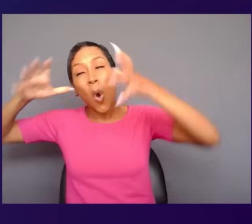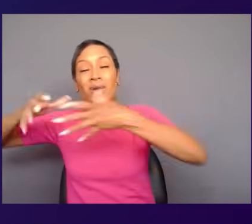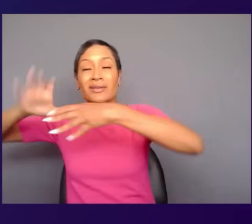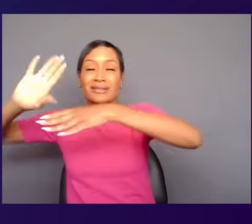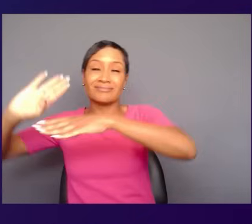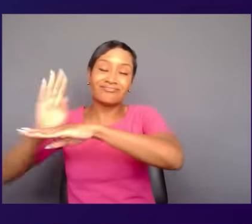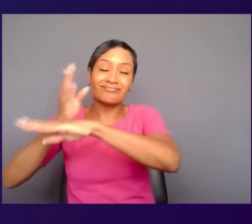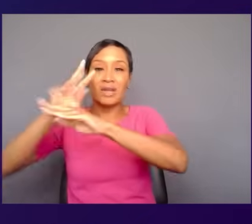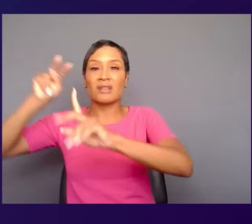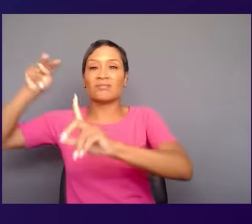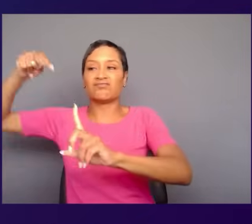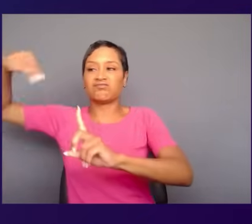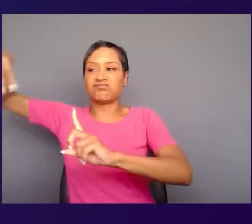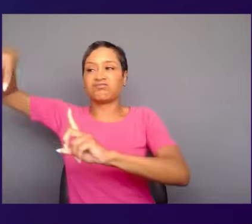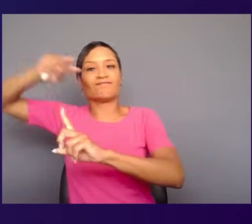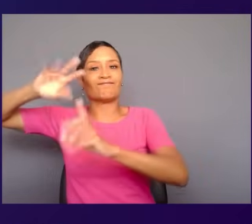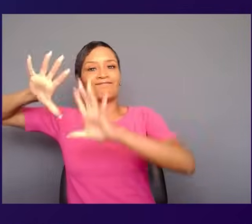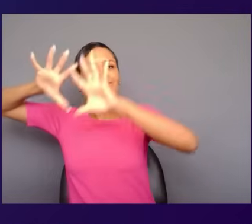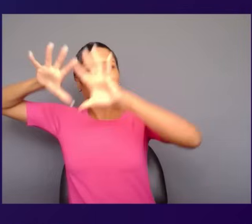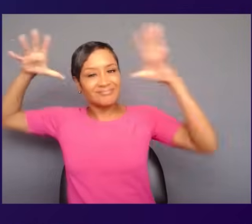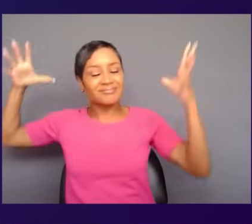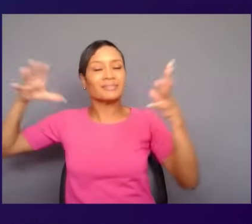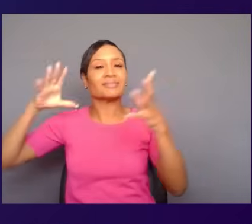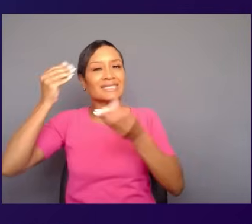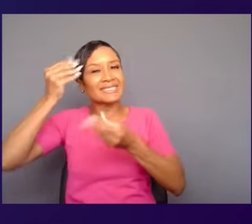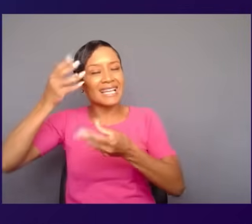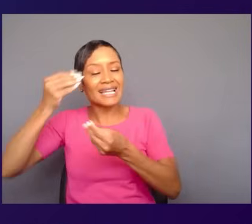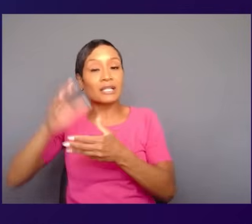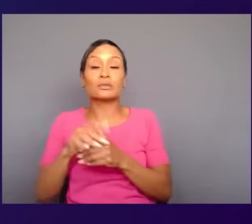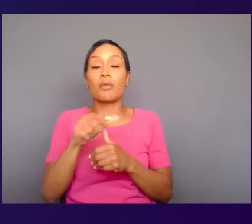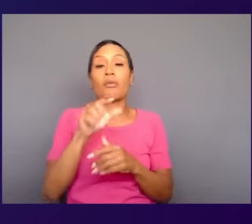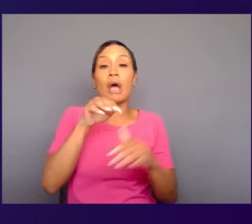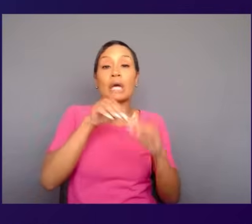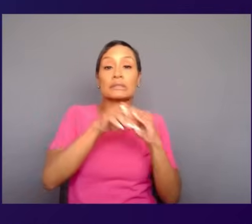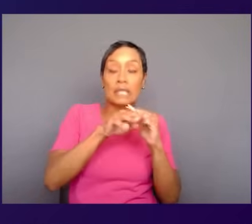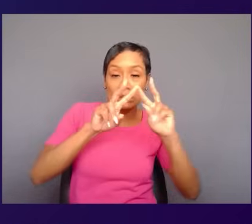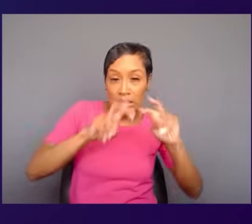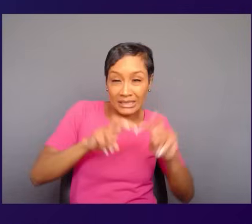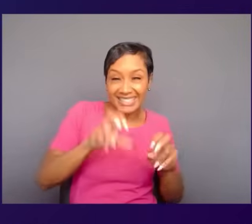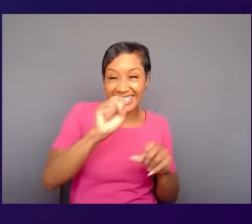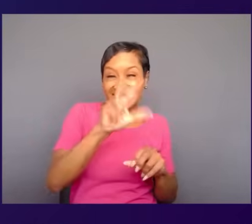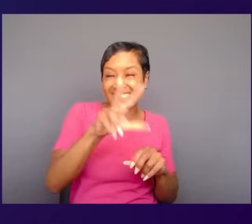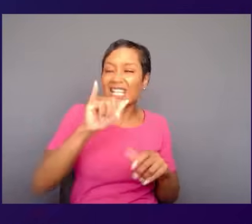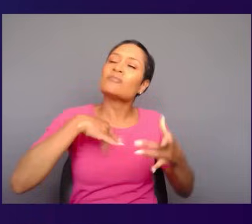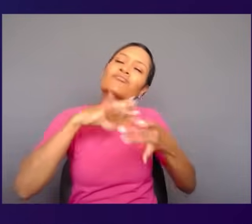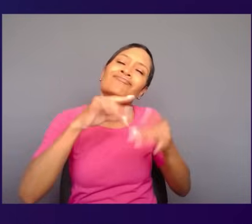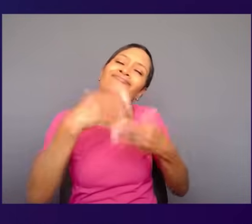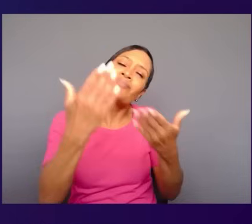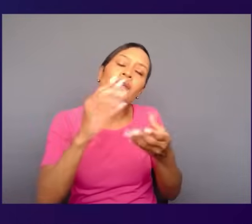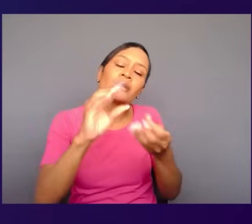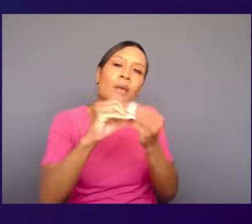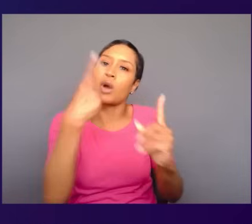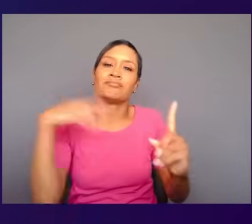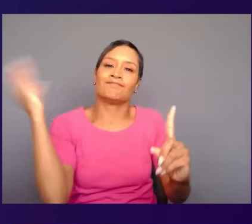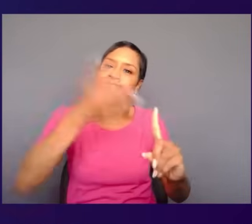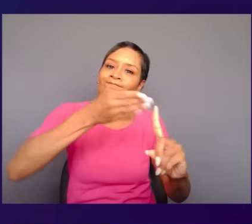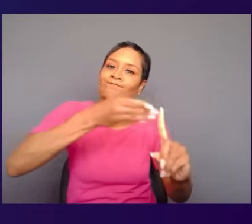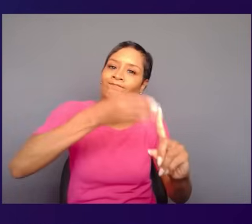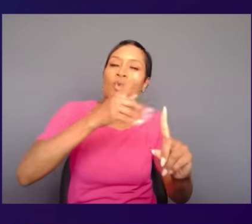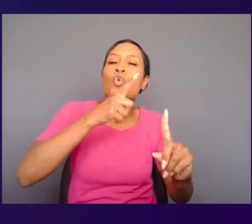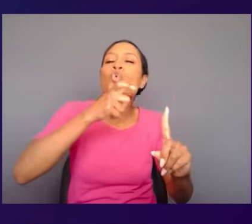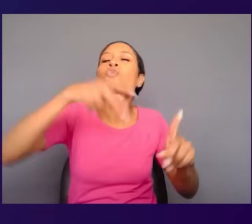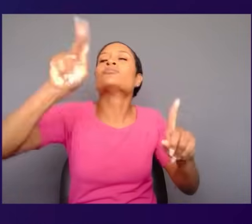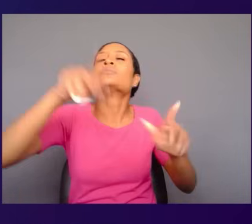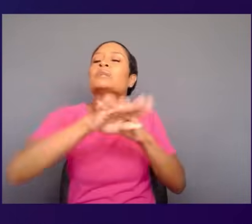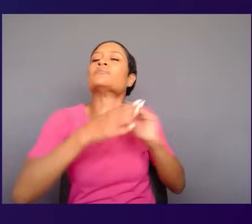views of your data. So Access Analyzer for S3, like we recommended, that's our number one go-to spot for who's got access to your S3